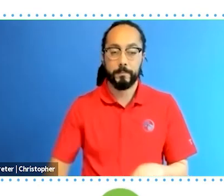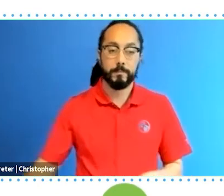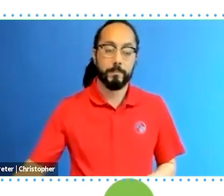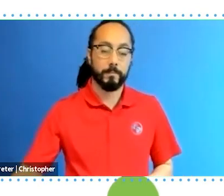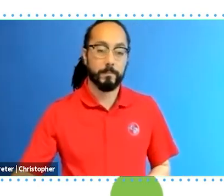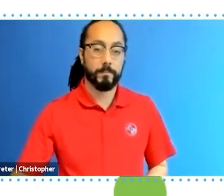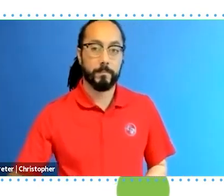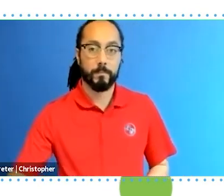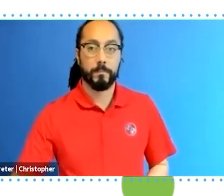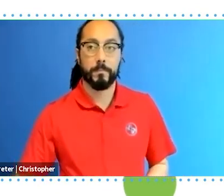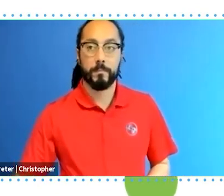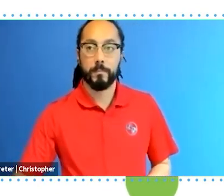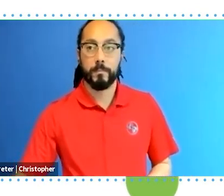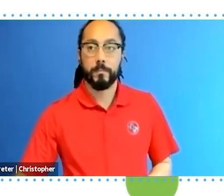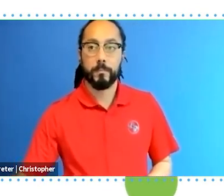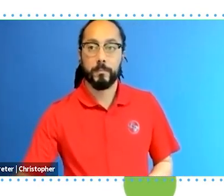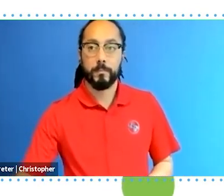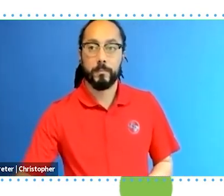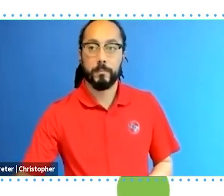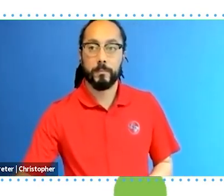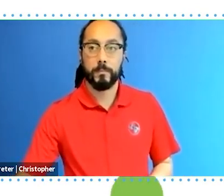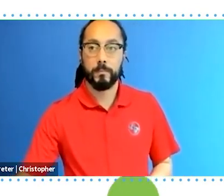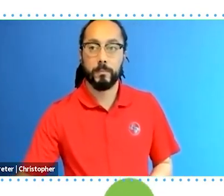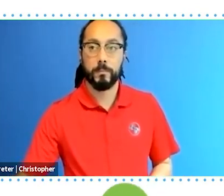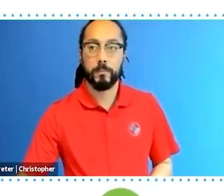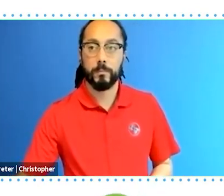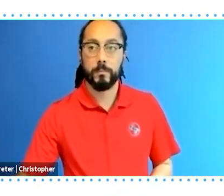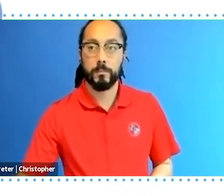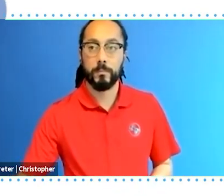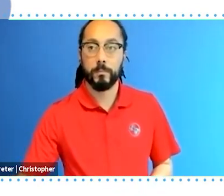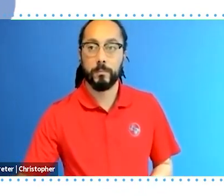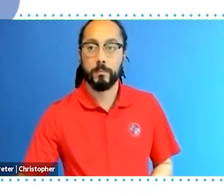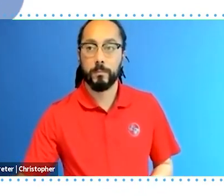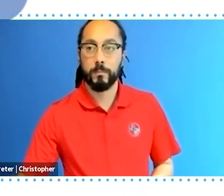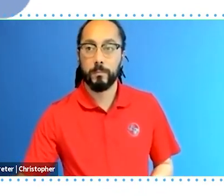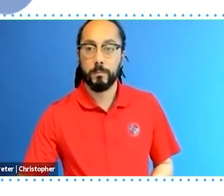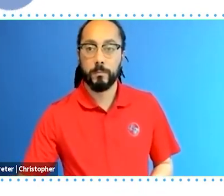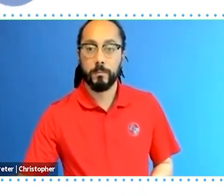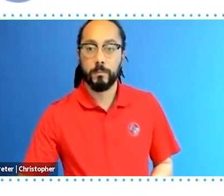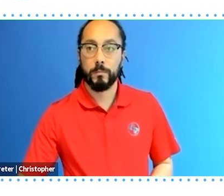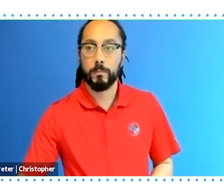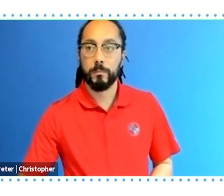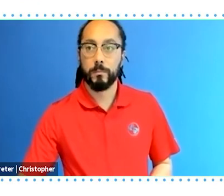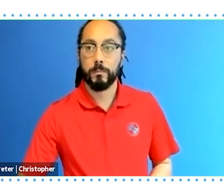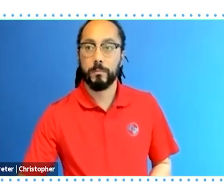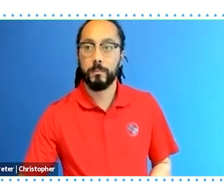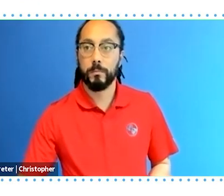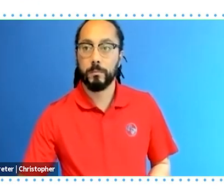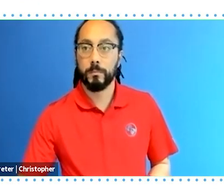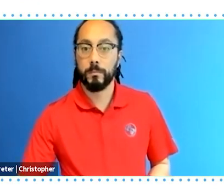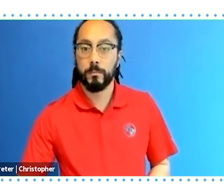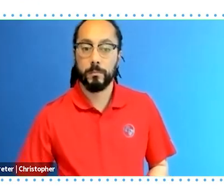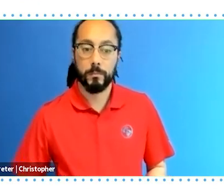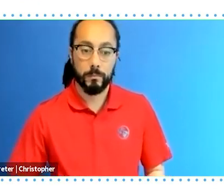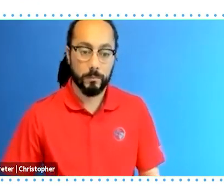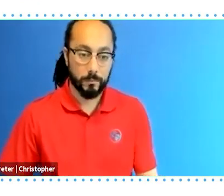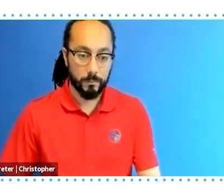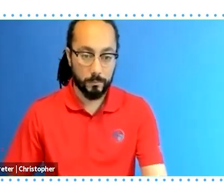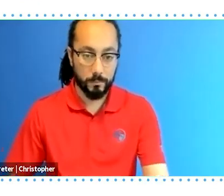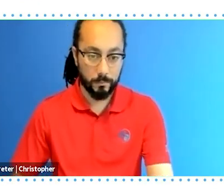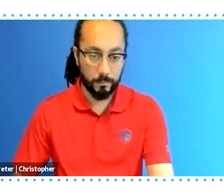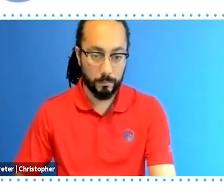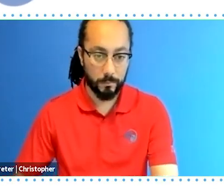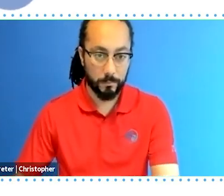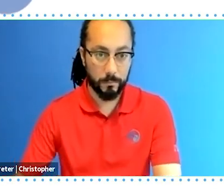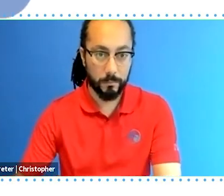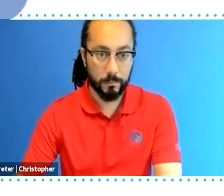screens, there we go, all over the place. So wonderful to be here. And I know we've got a